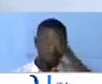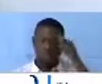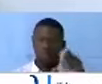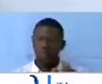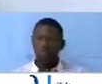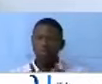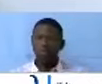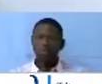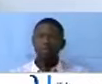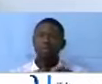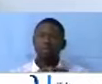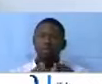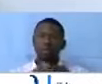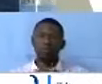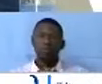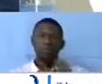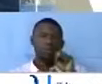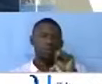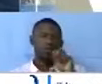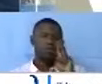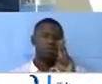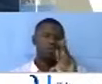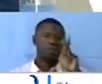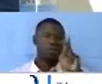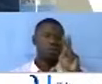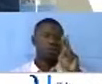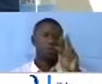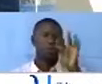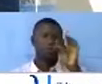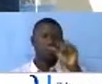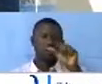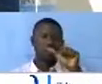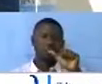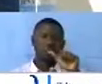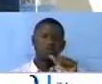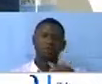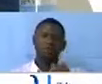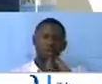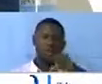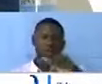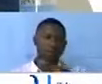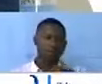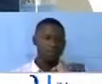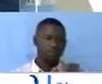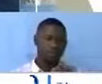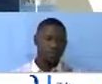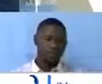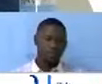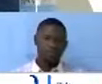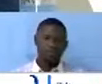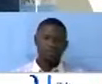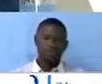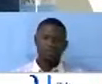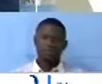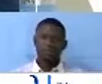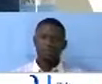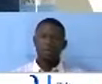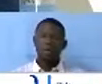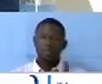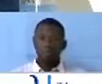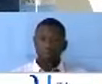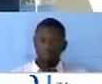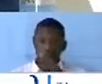wala ci ben mbir mu ñuy gestu. Did you know myself on Sukuta? Did you work on this particular